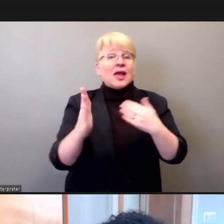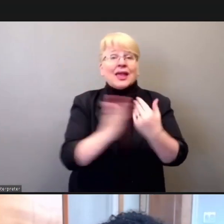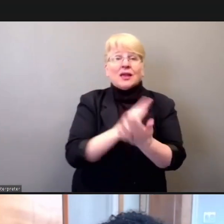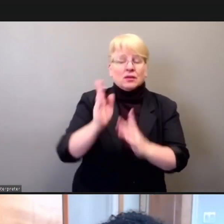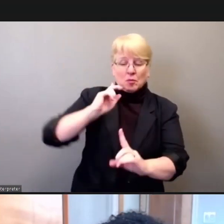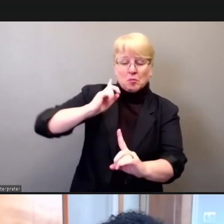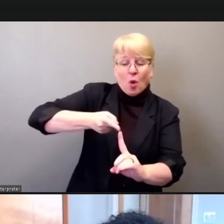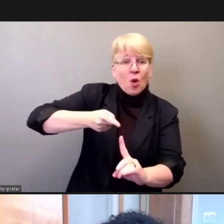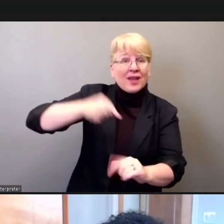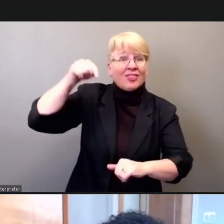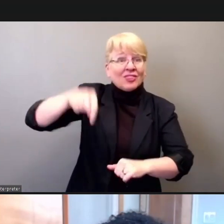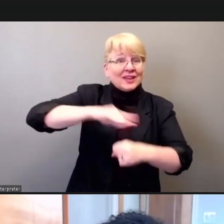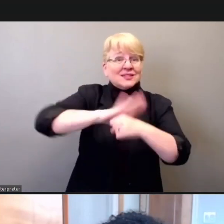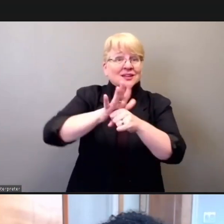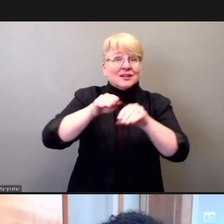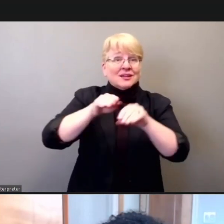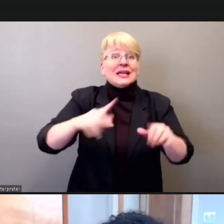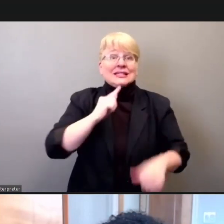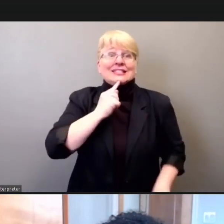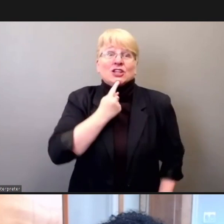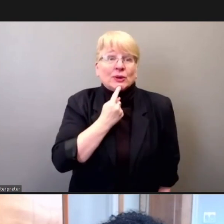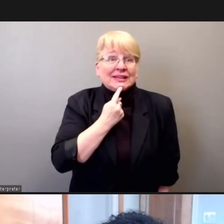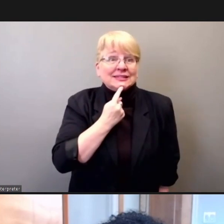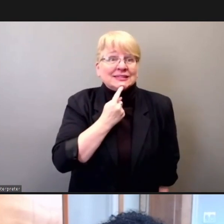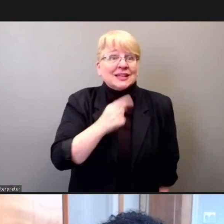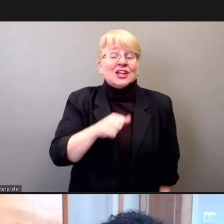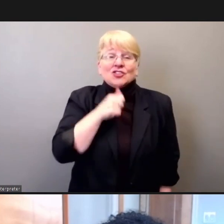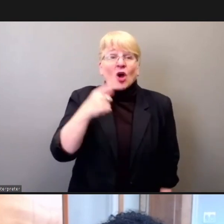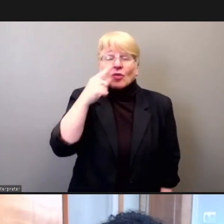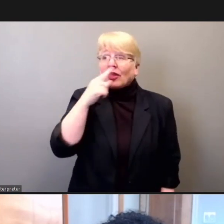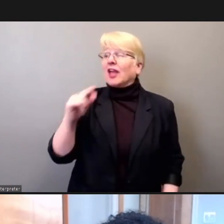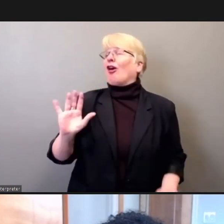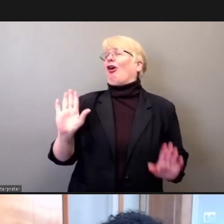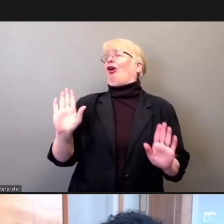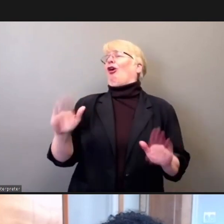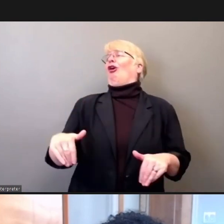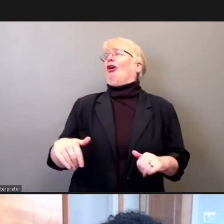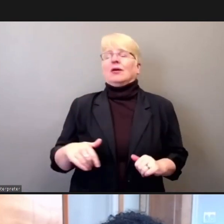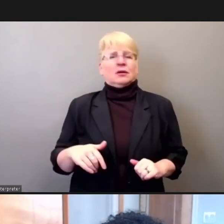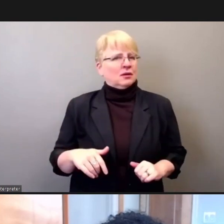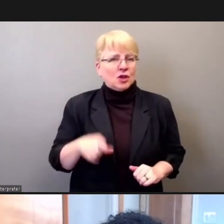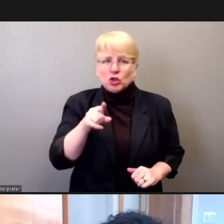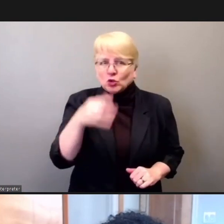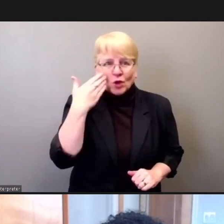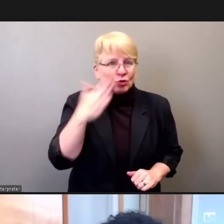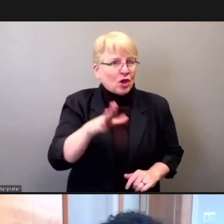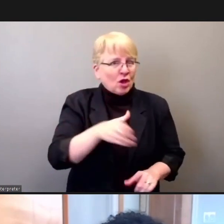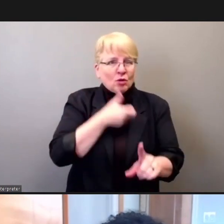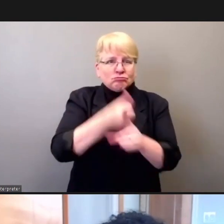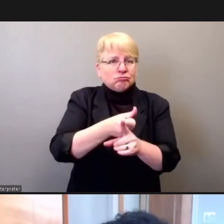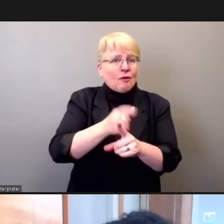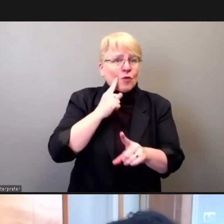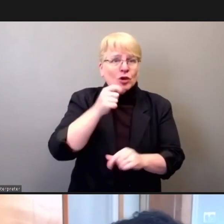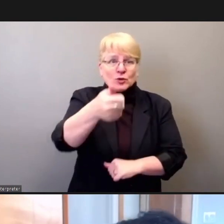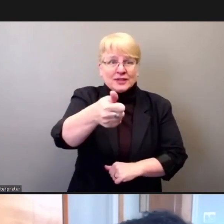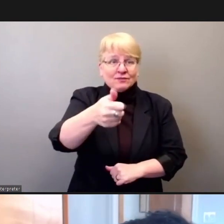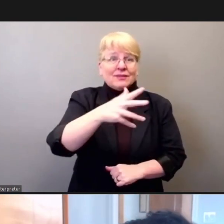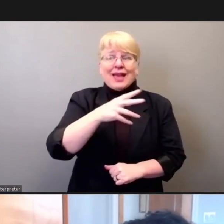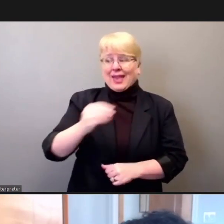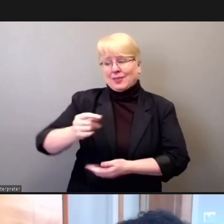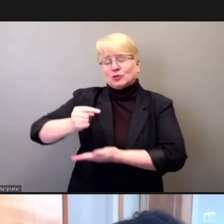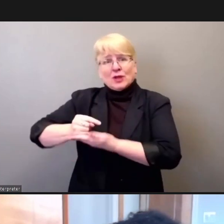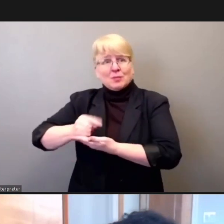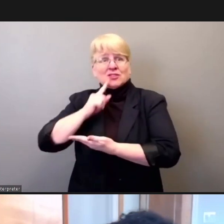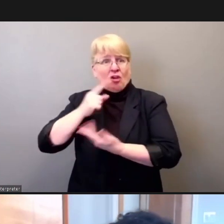don't know what it'll do to you. But that's the basic answer, and the treatments really are effective.